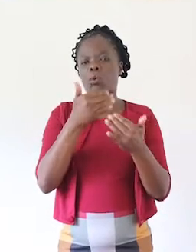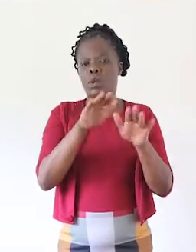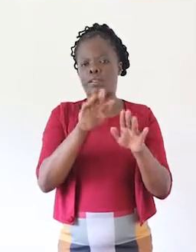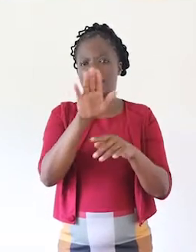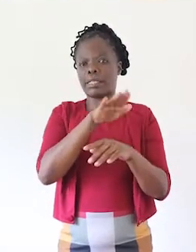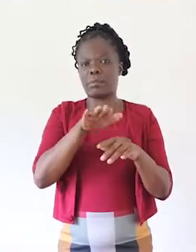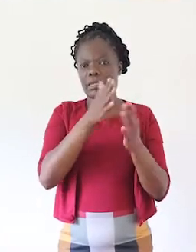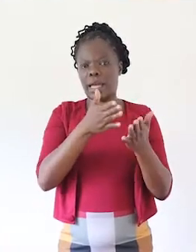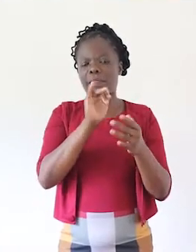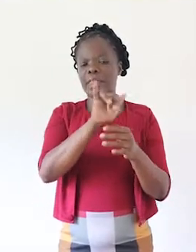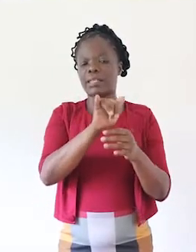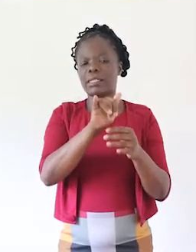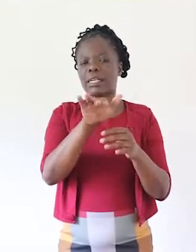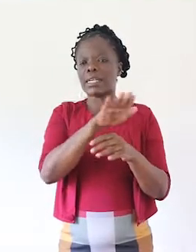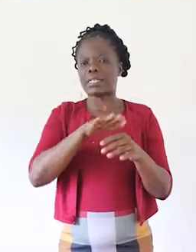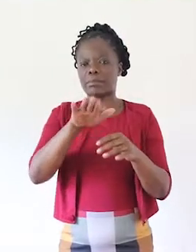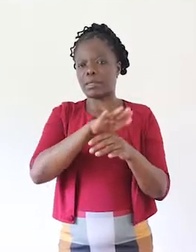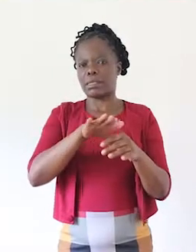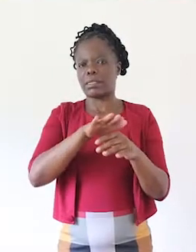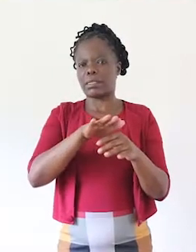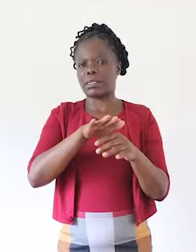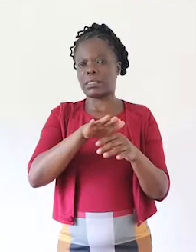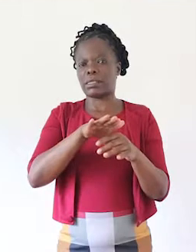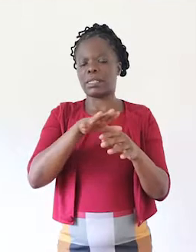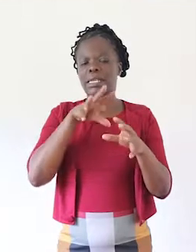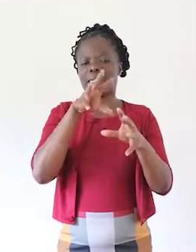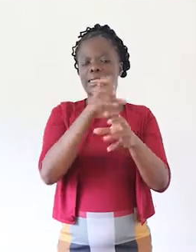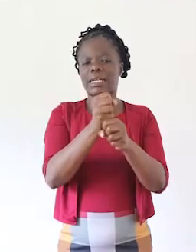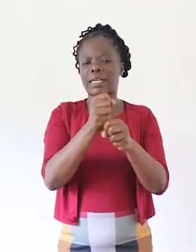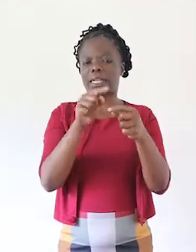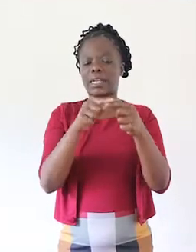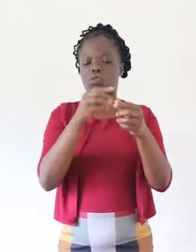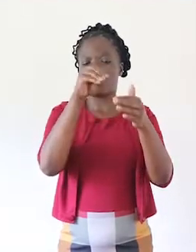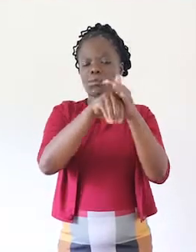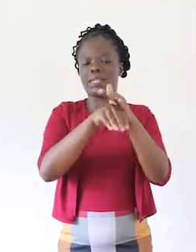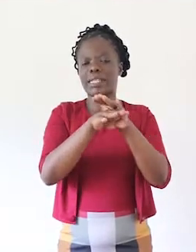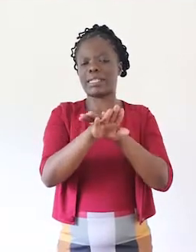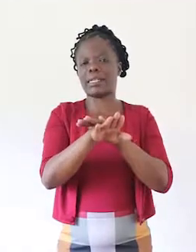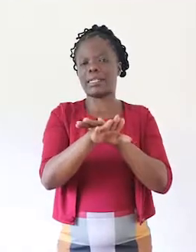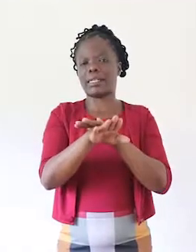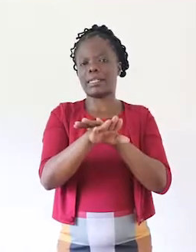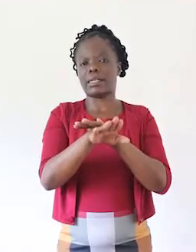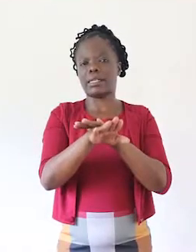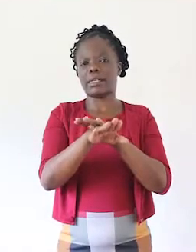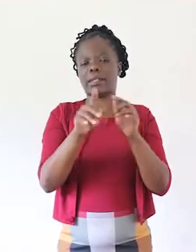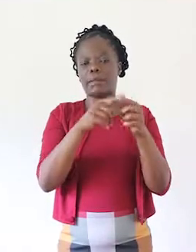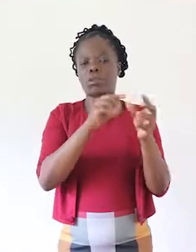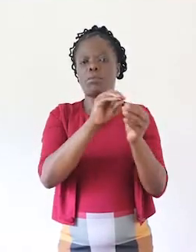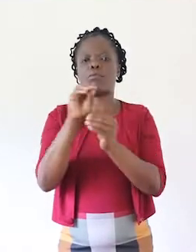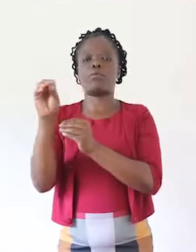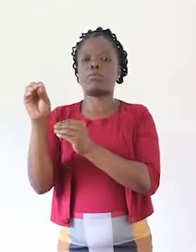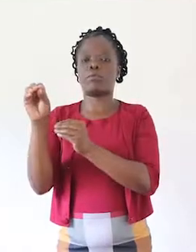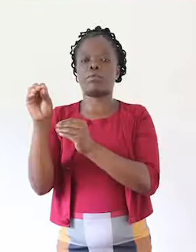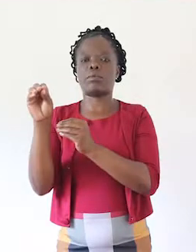will be a space here. That space, you'll take the shuttle, then you put it inside there up to the end, then you